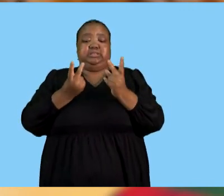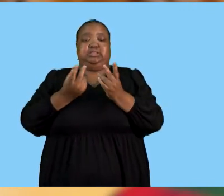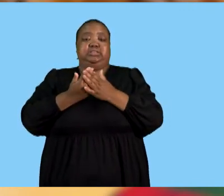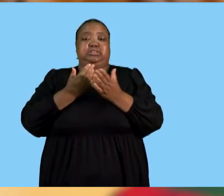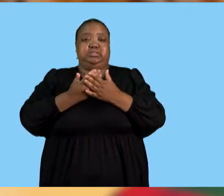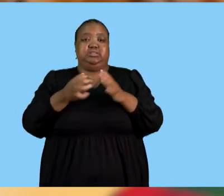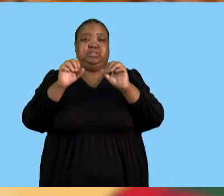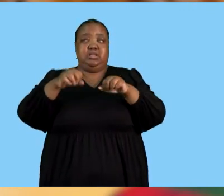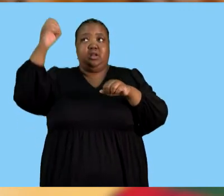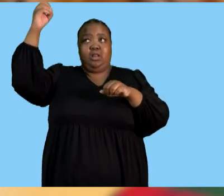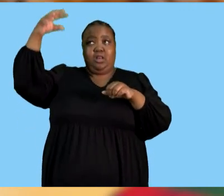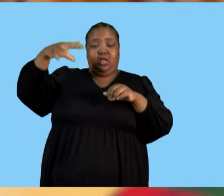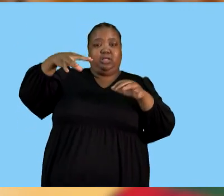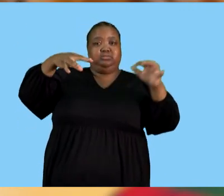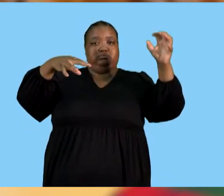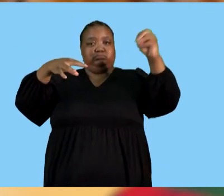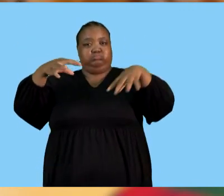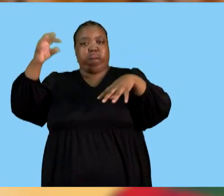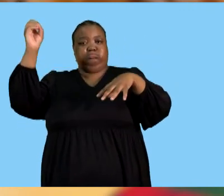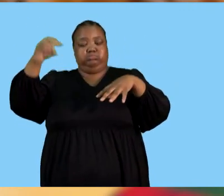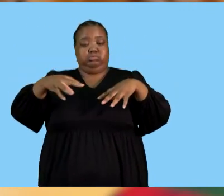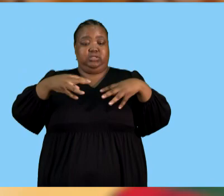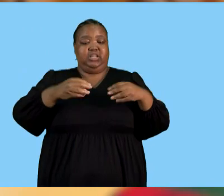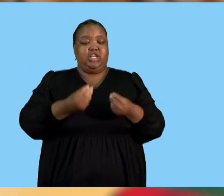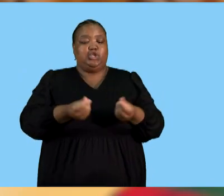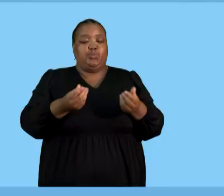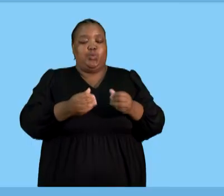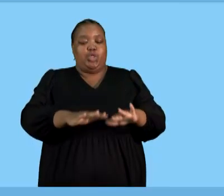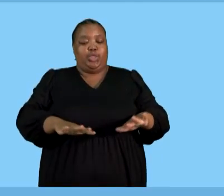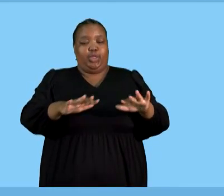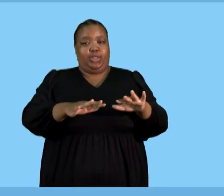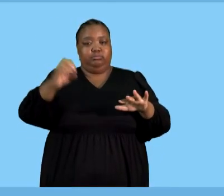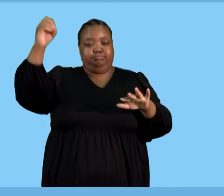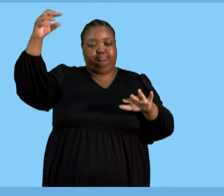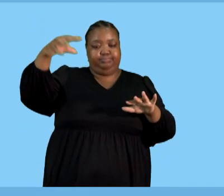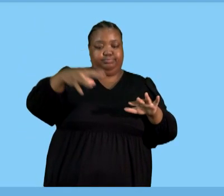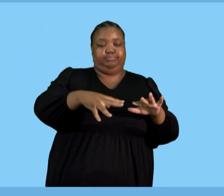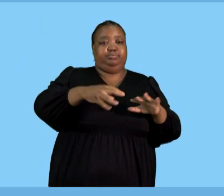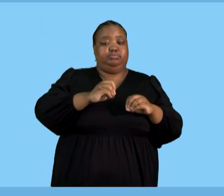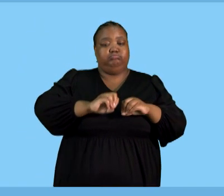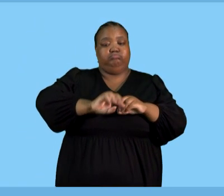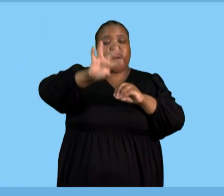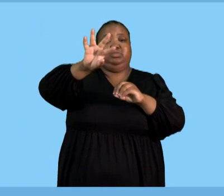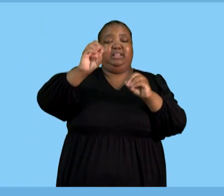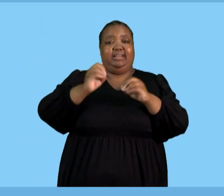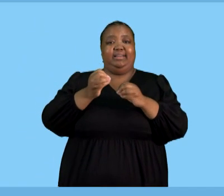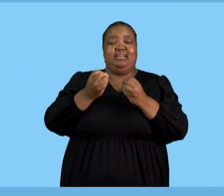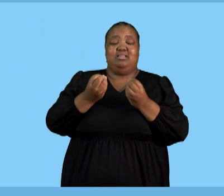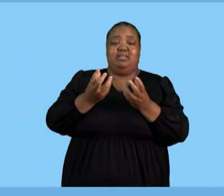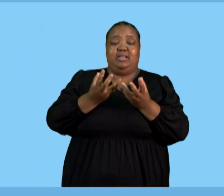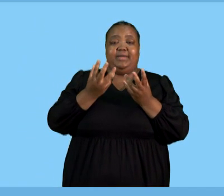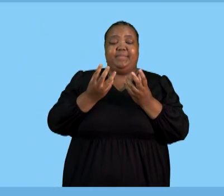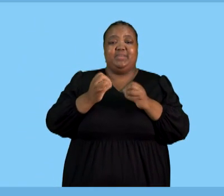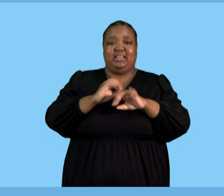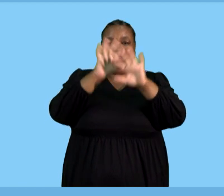the reflection of light, that light bouncing off a smooth surface gives a clear picture, but light bouncing off a rough